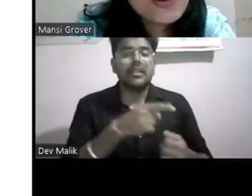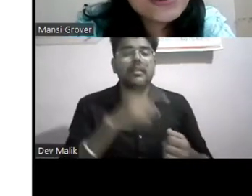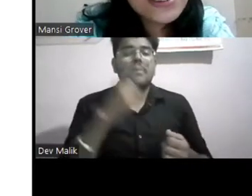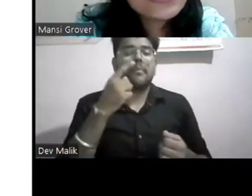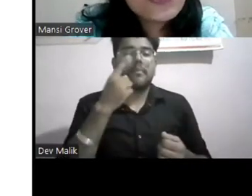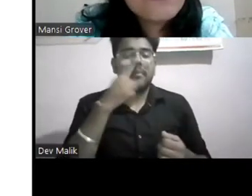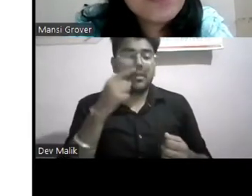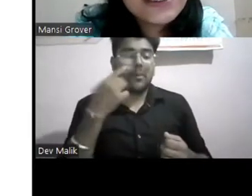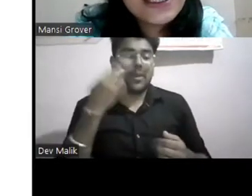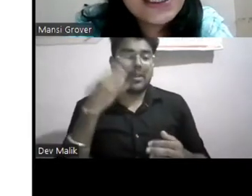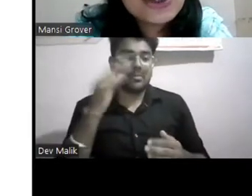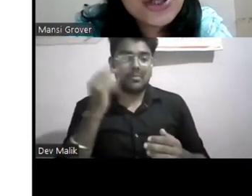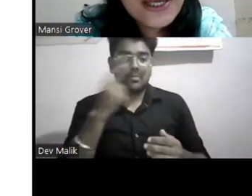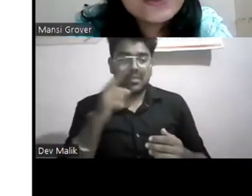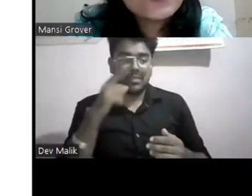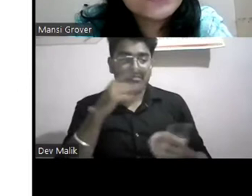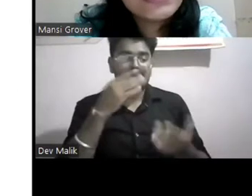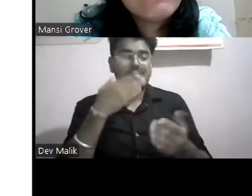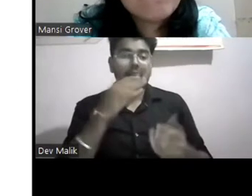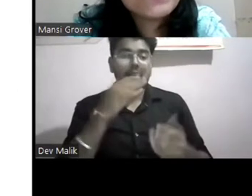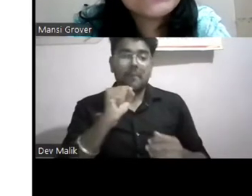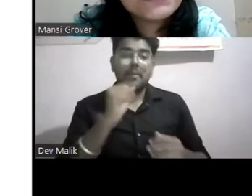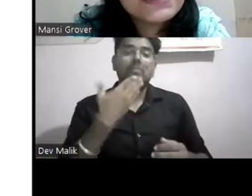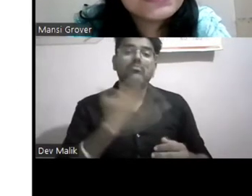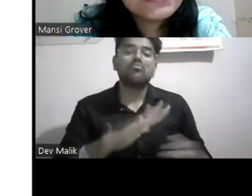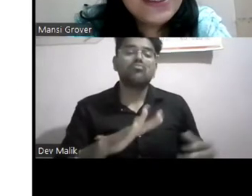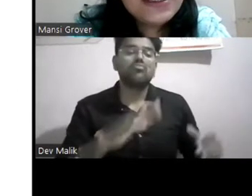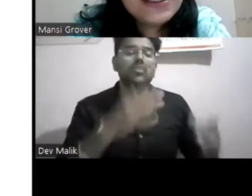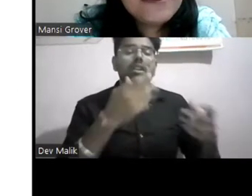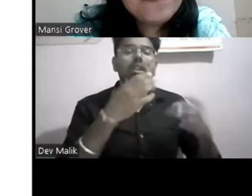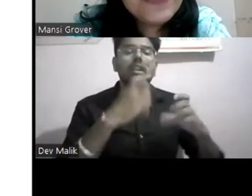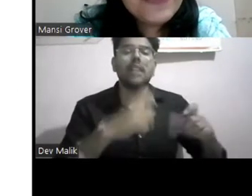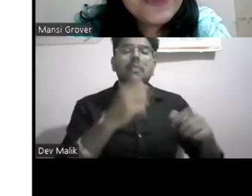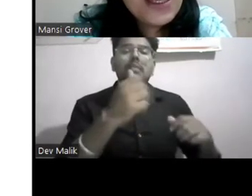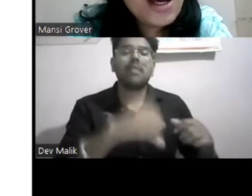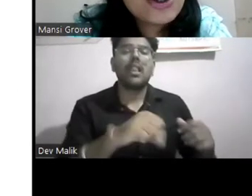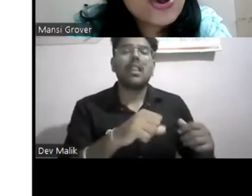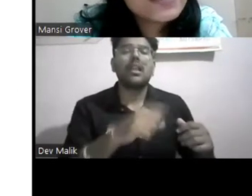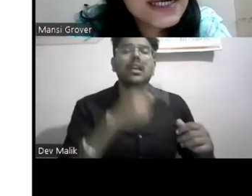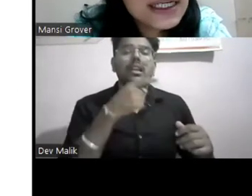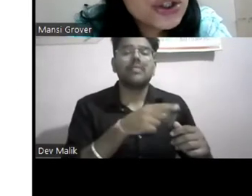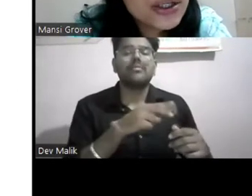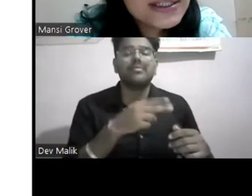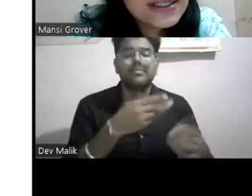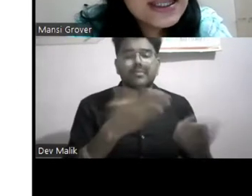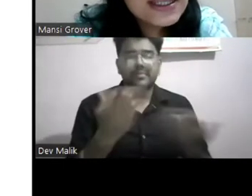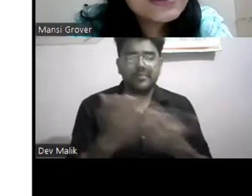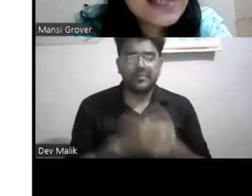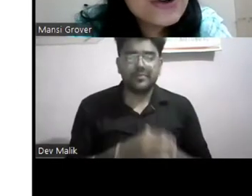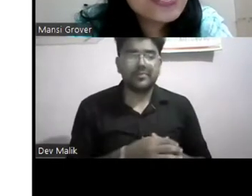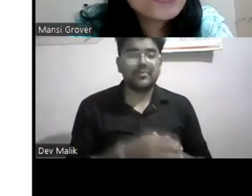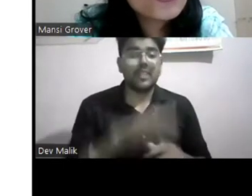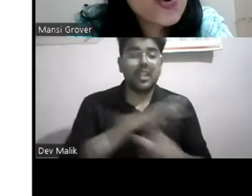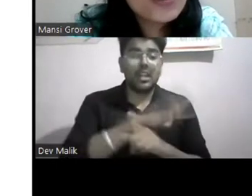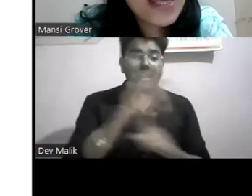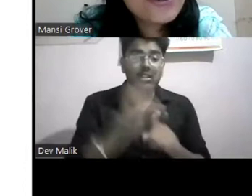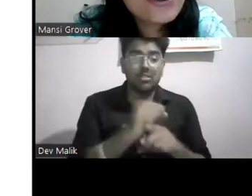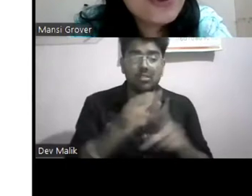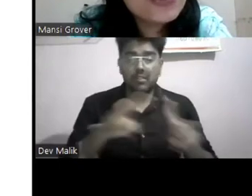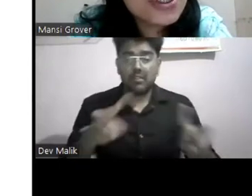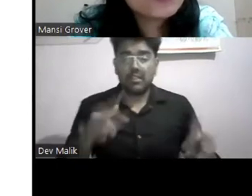the context of mothering a child with a developmental disability. Across cultures, the central